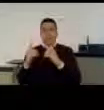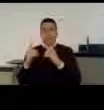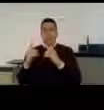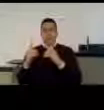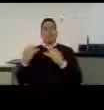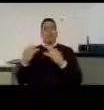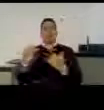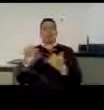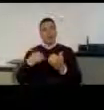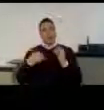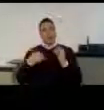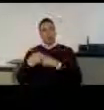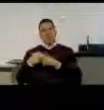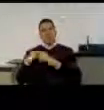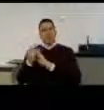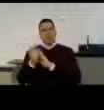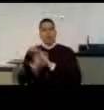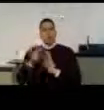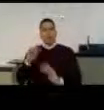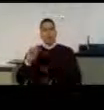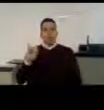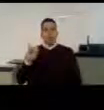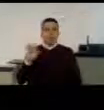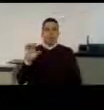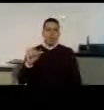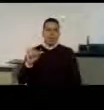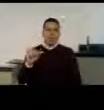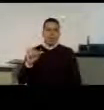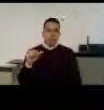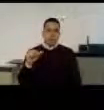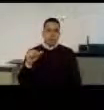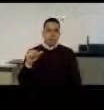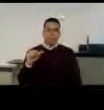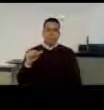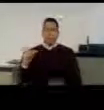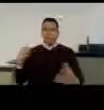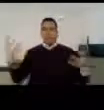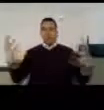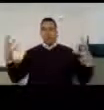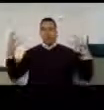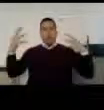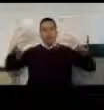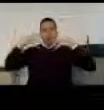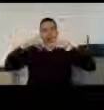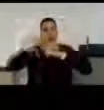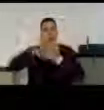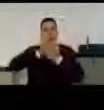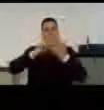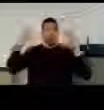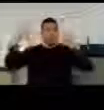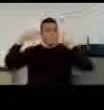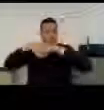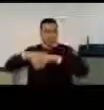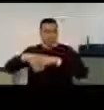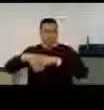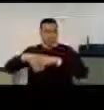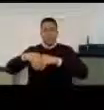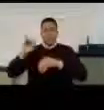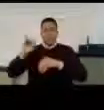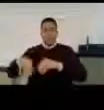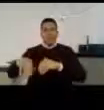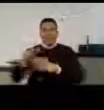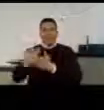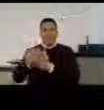Handicapped Children Act, we now today have the Individuals with Disabilities Education Act. Of all pieces of legislation, as a parent, this is the one